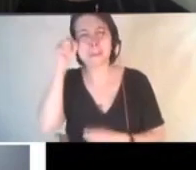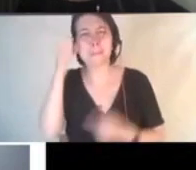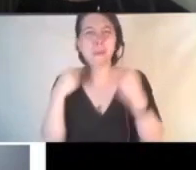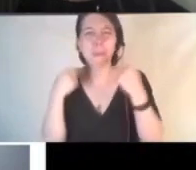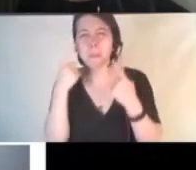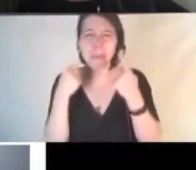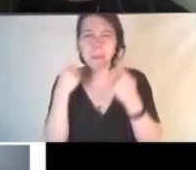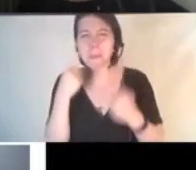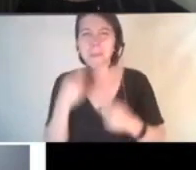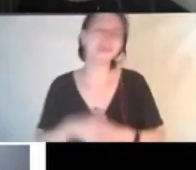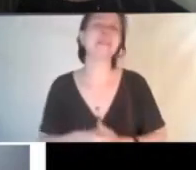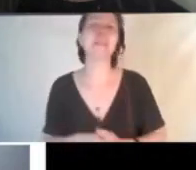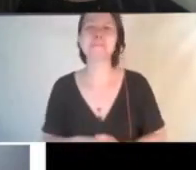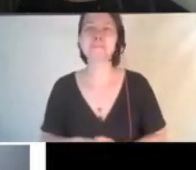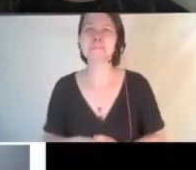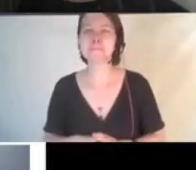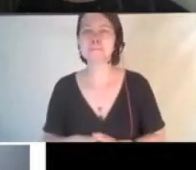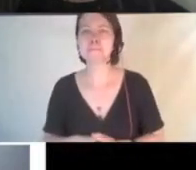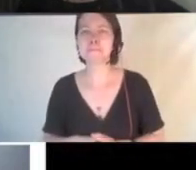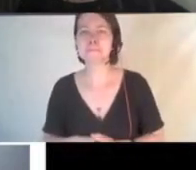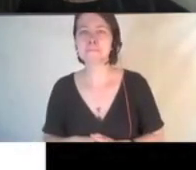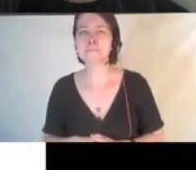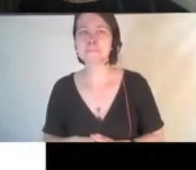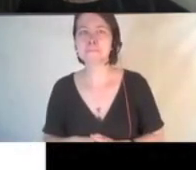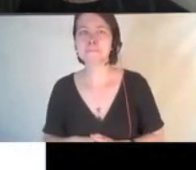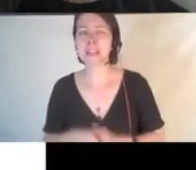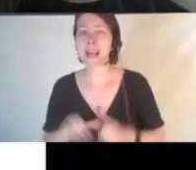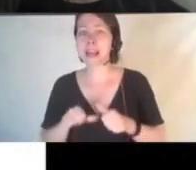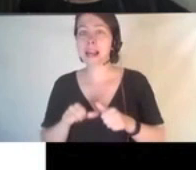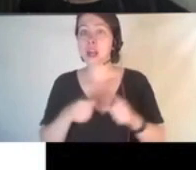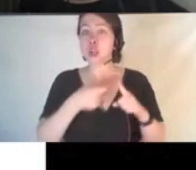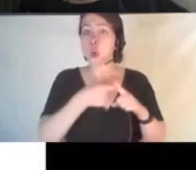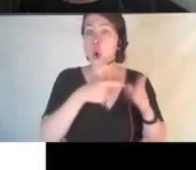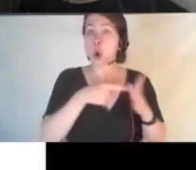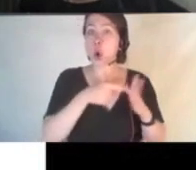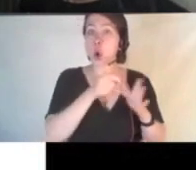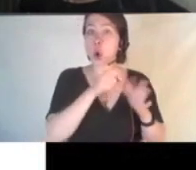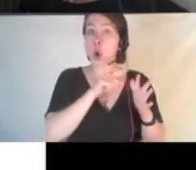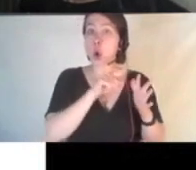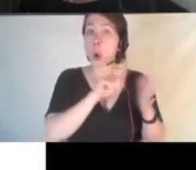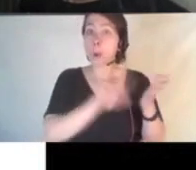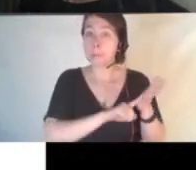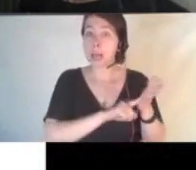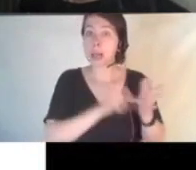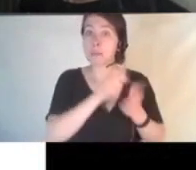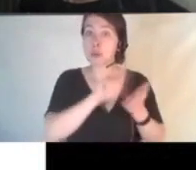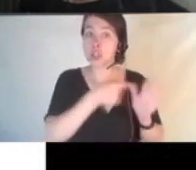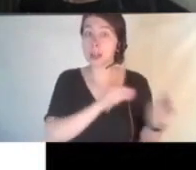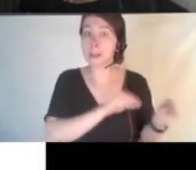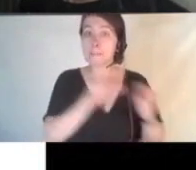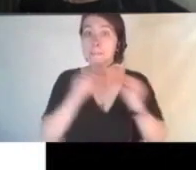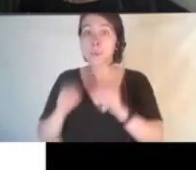And then I was going to say, from the Bloc Project, then it went to the South Bank Centre. We went to the South Bank Centre, where